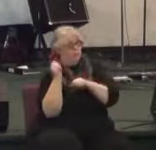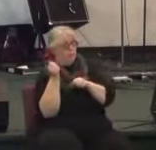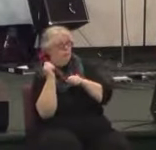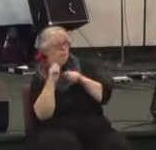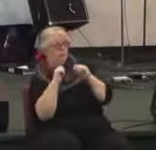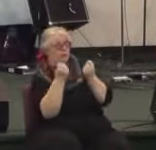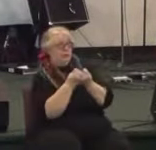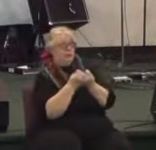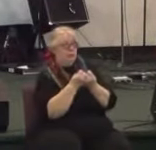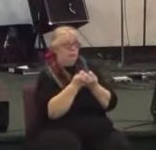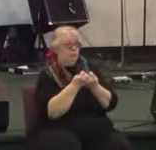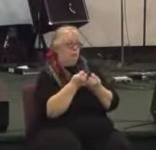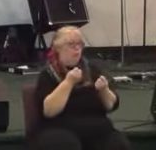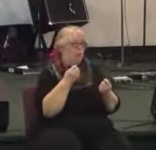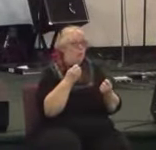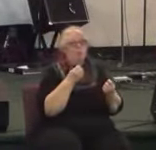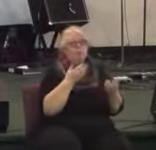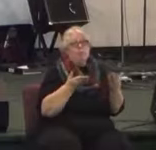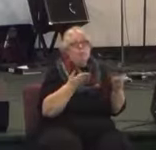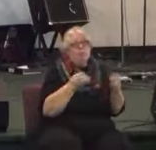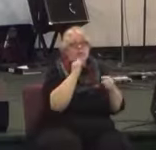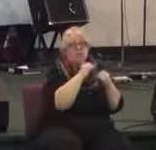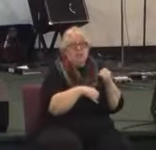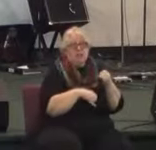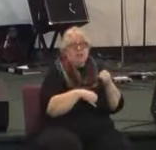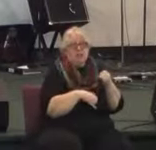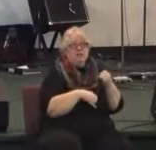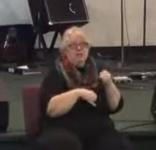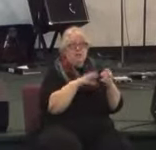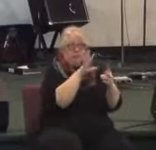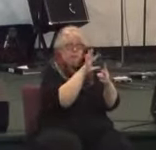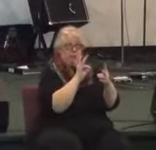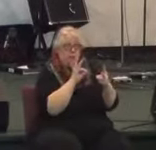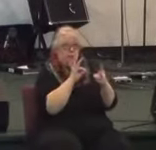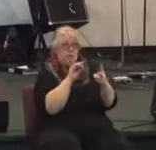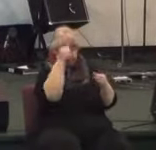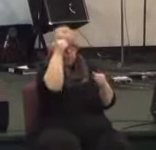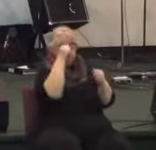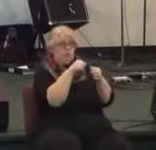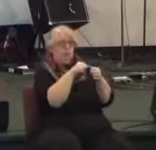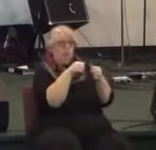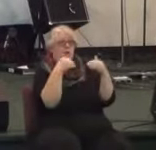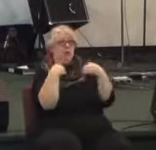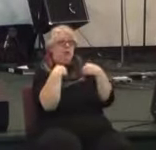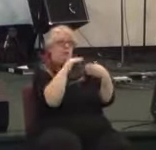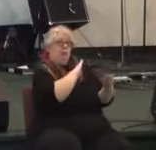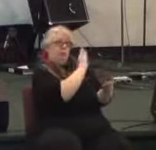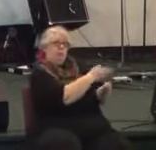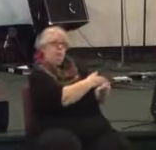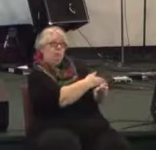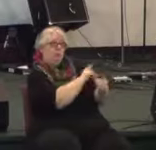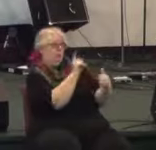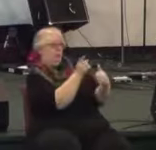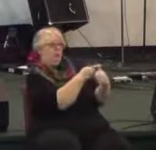nobody wanted. Can you remember that in your lives? Having that power to be the first one to be